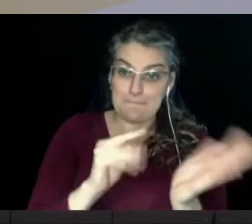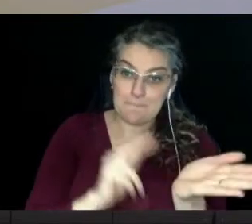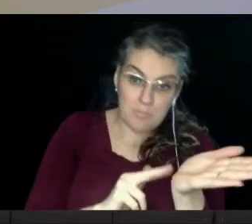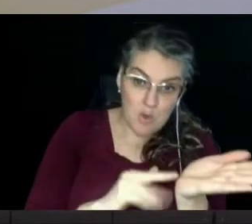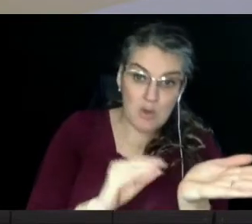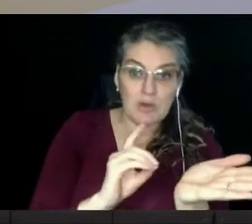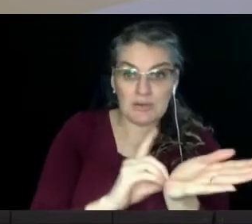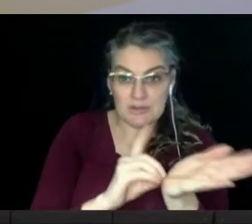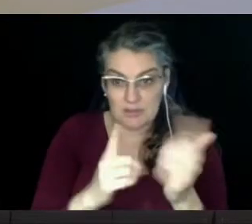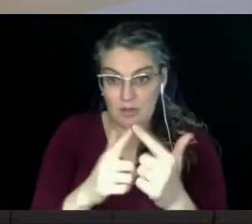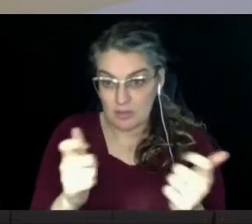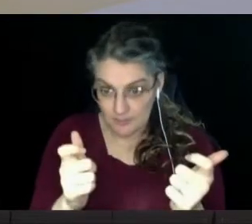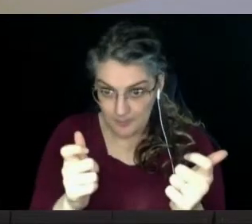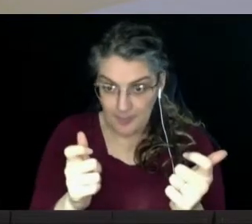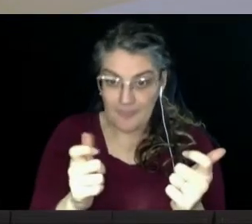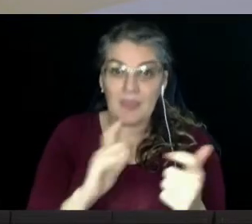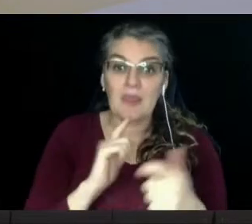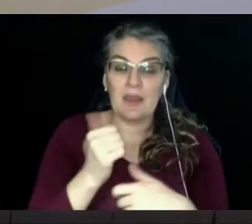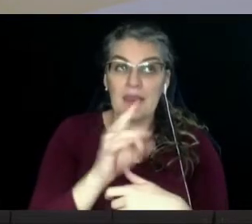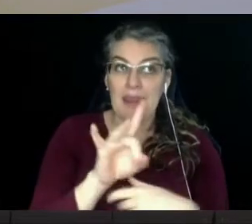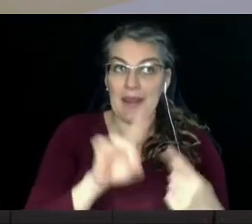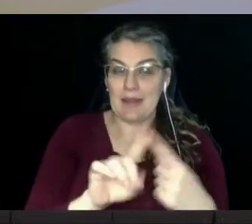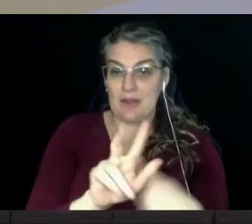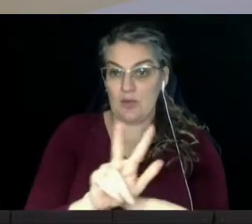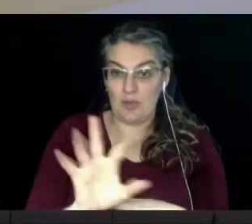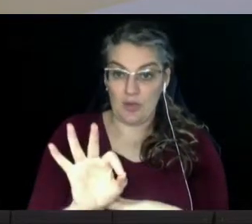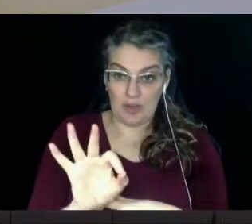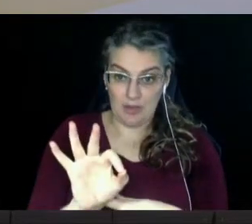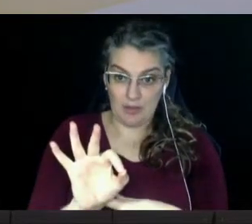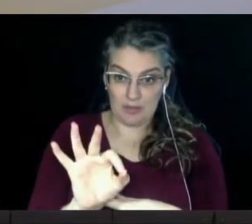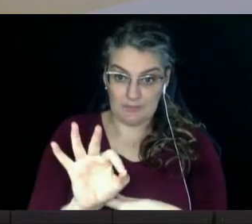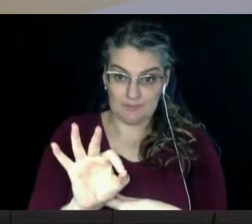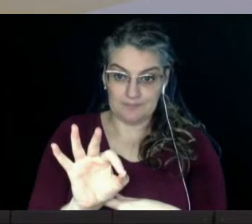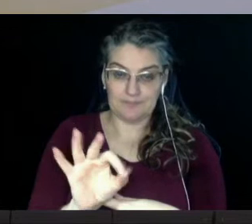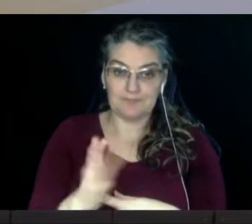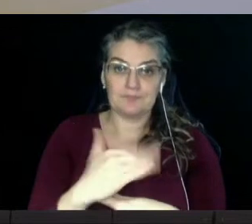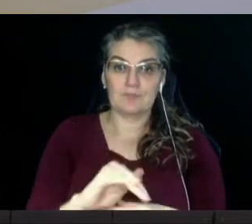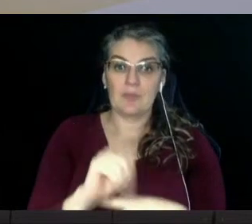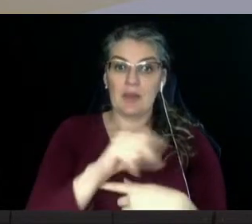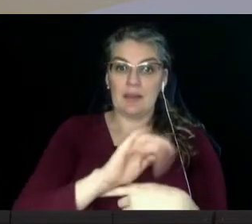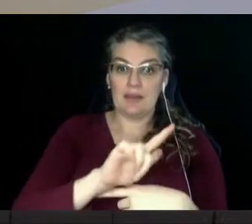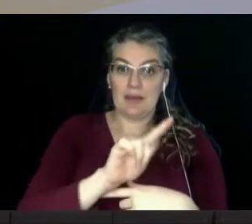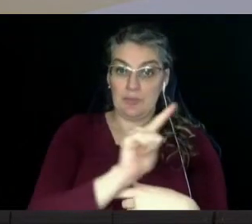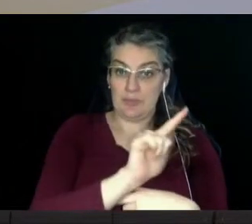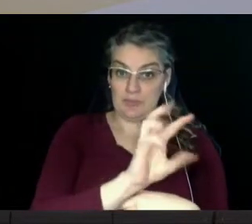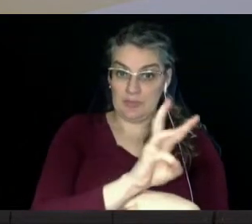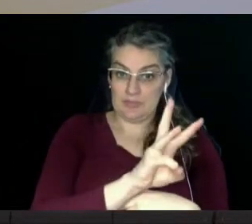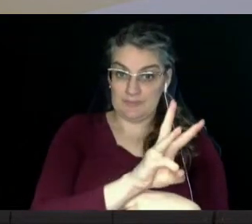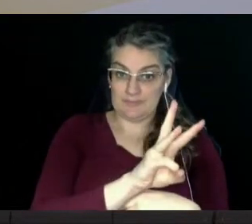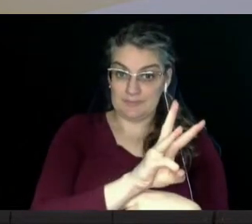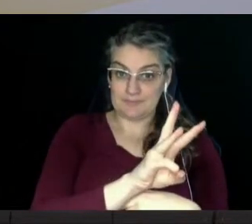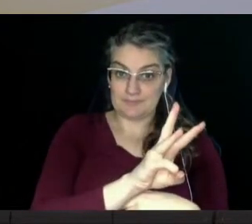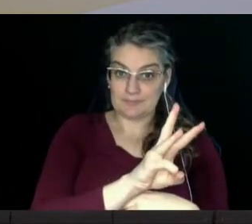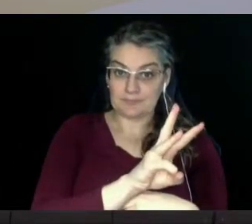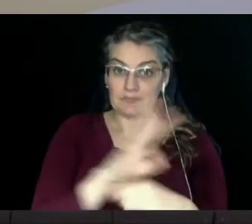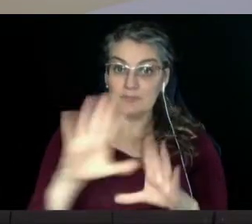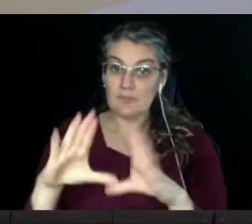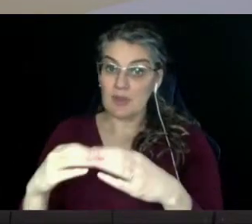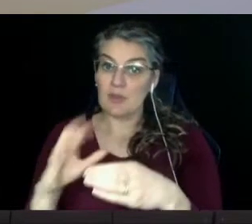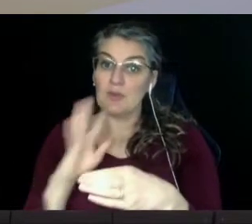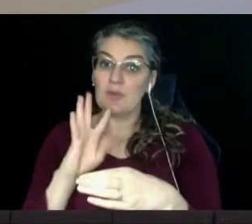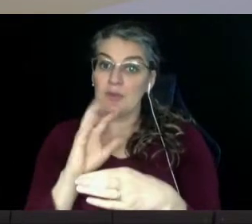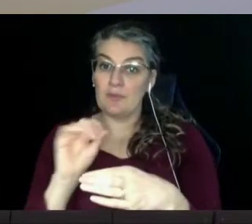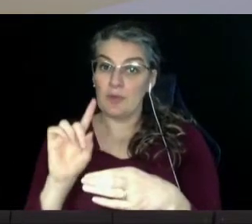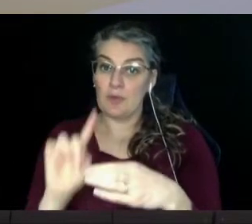age 18 to 39. The week of April 26th, adults age 40 to 49 will be